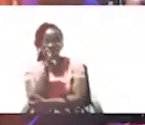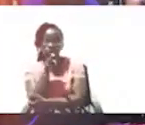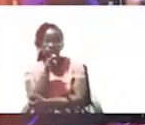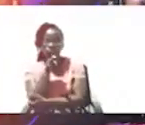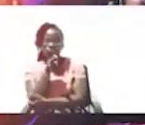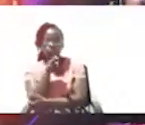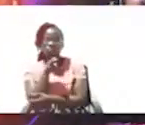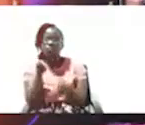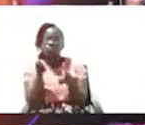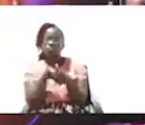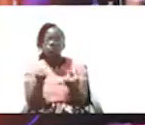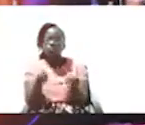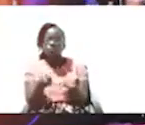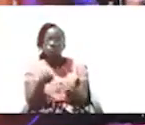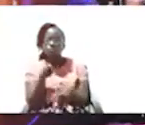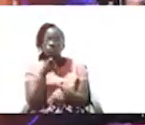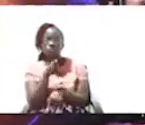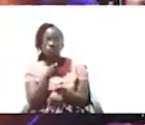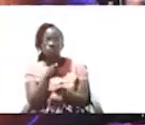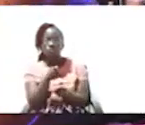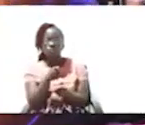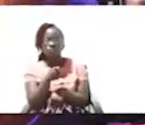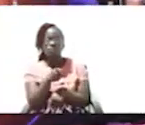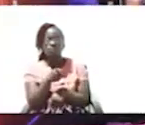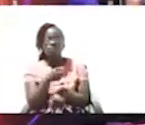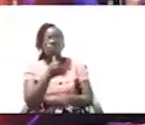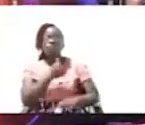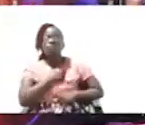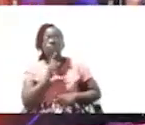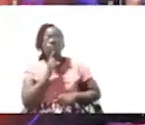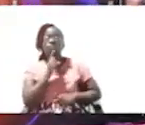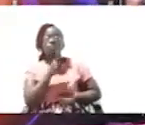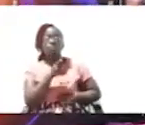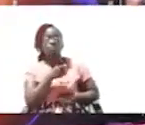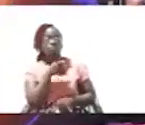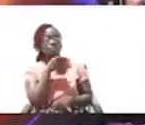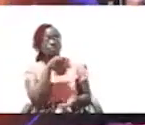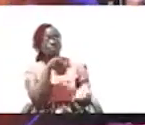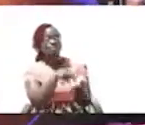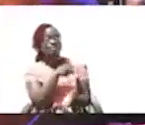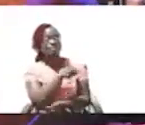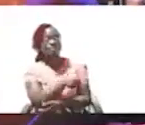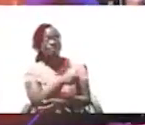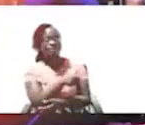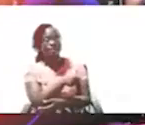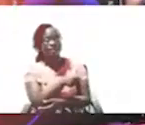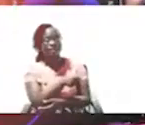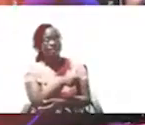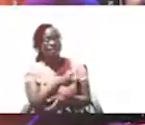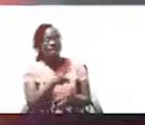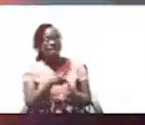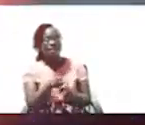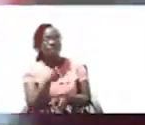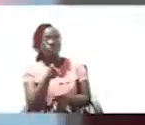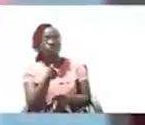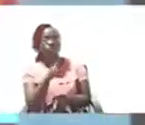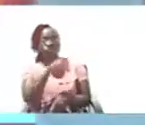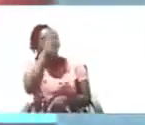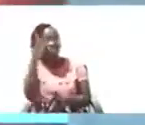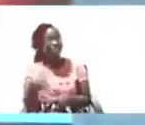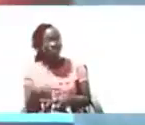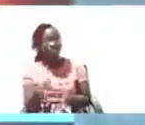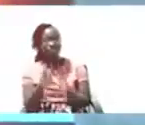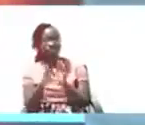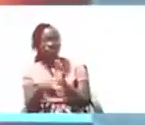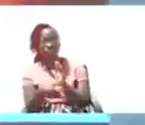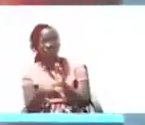And then when you go, he shows you this is where to stamp. Na musio mo and bo be tied to you. Na fetim ba